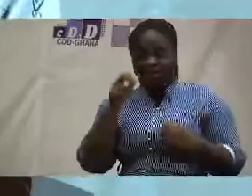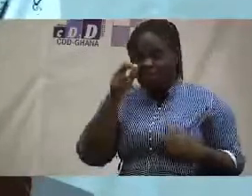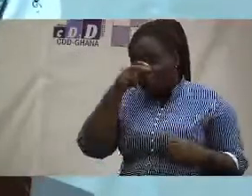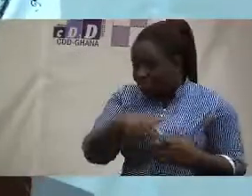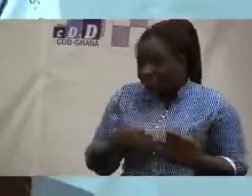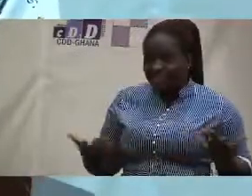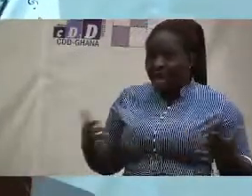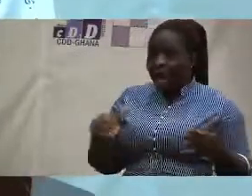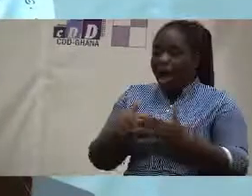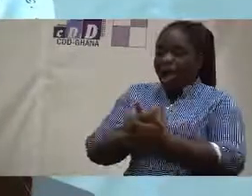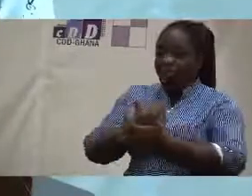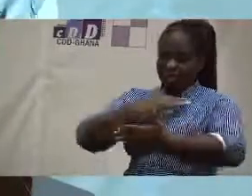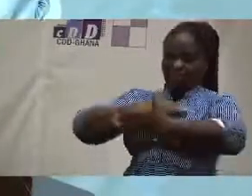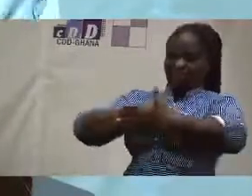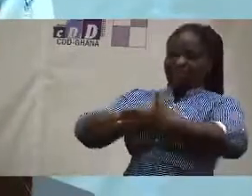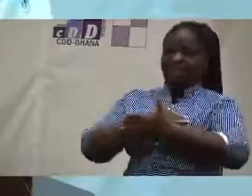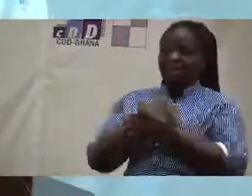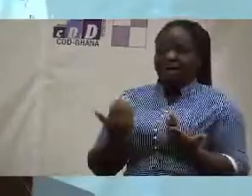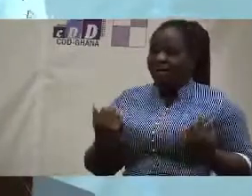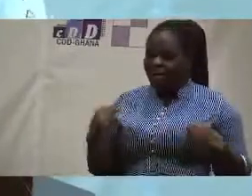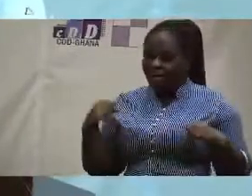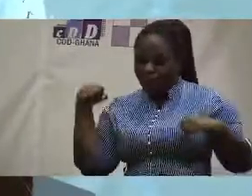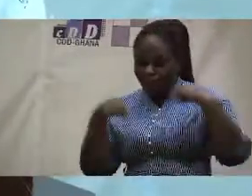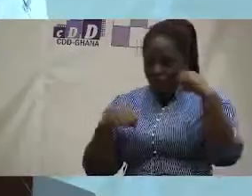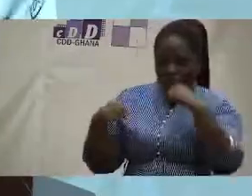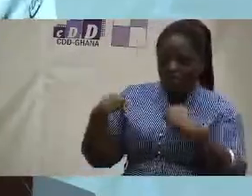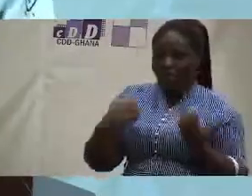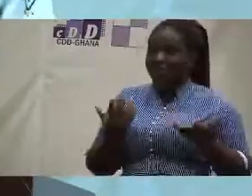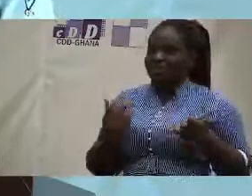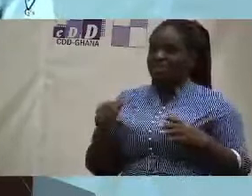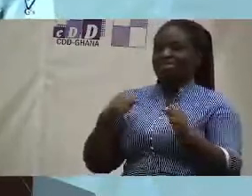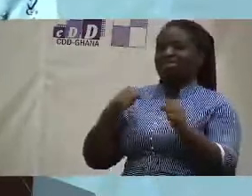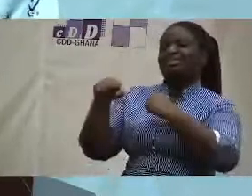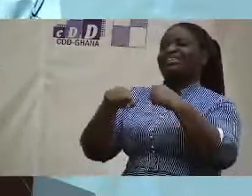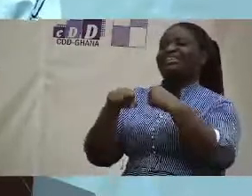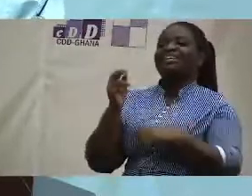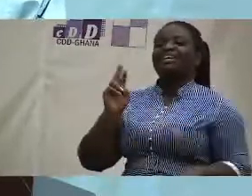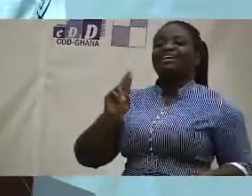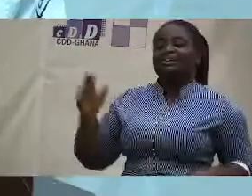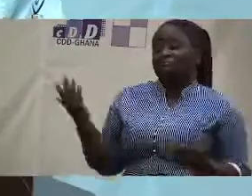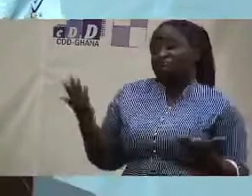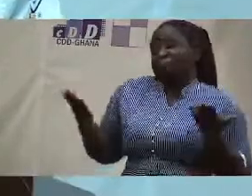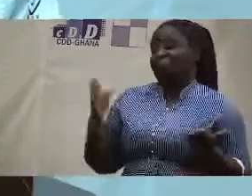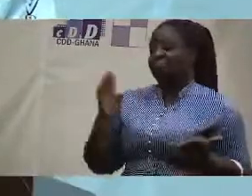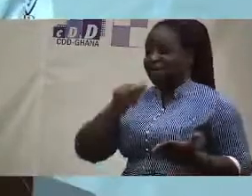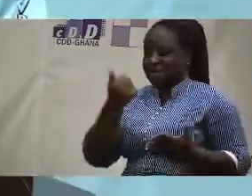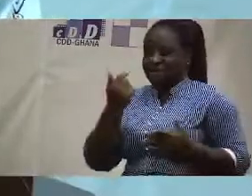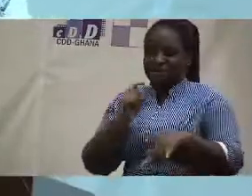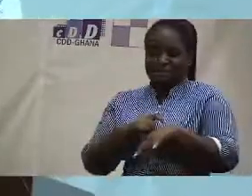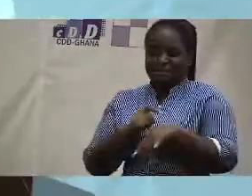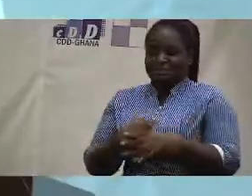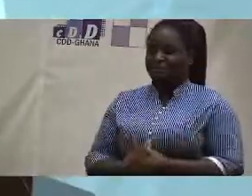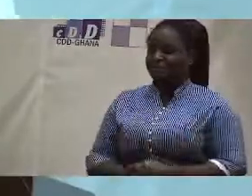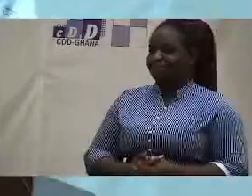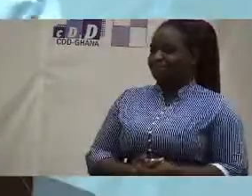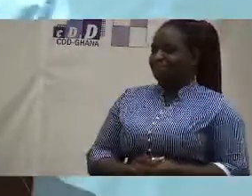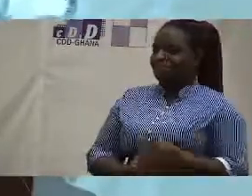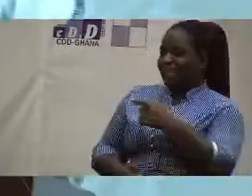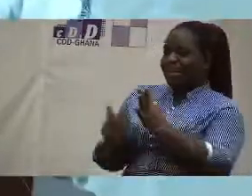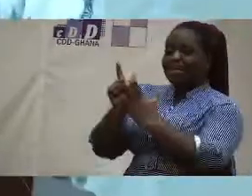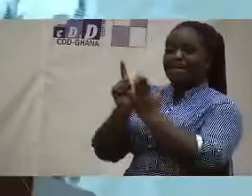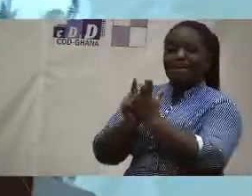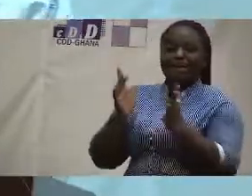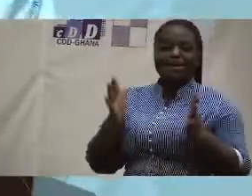she resisted the blows of corruption fighting her. Maybe another time. Idayat is a